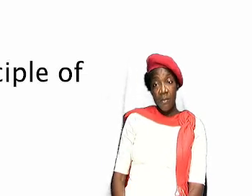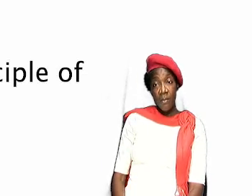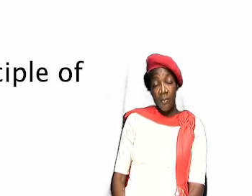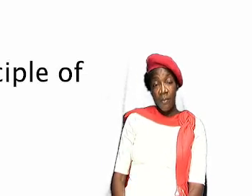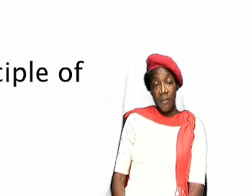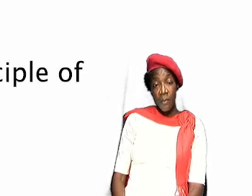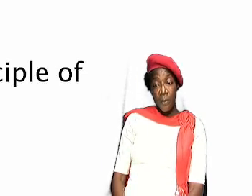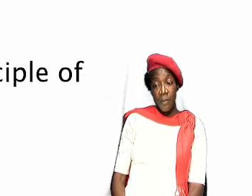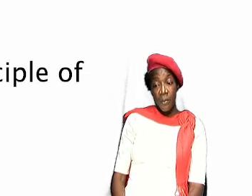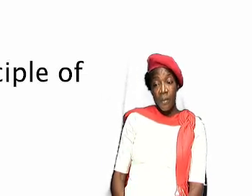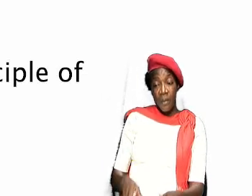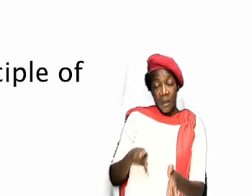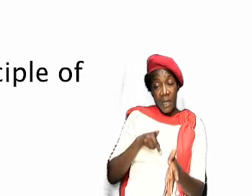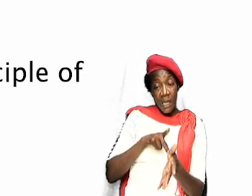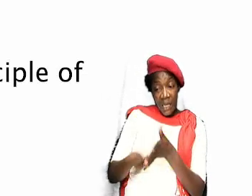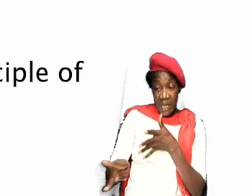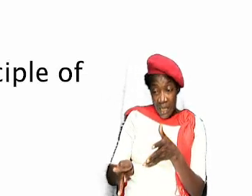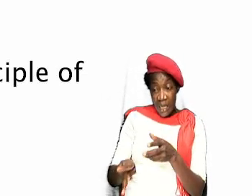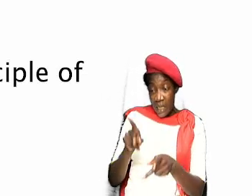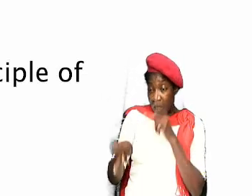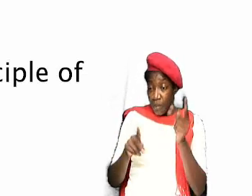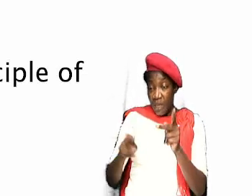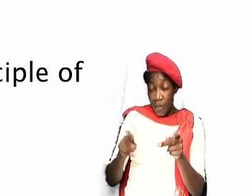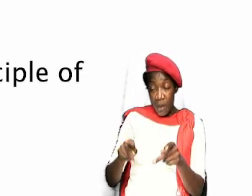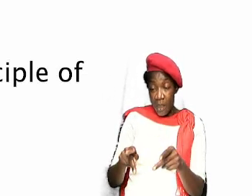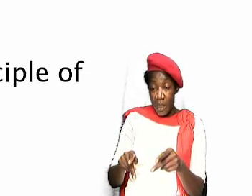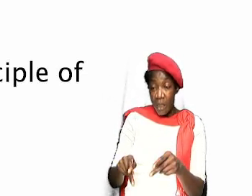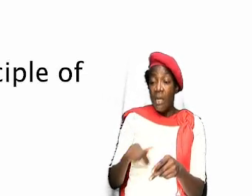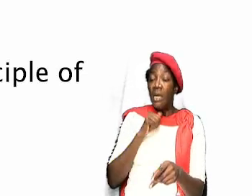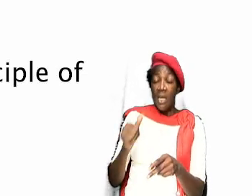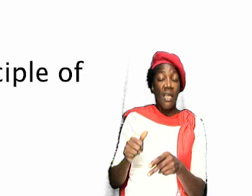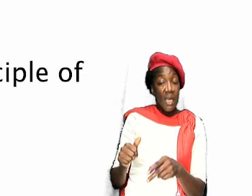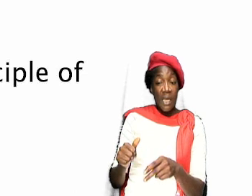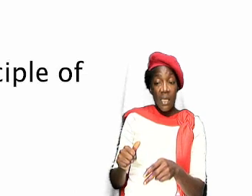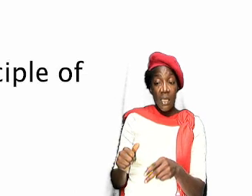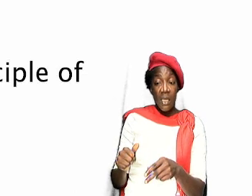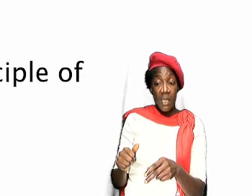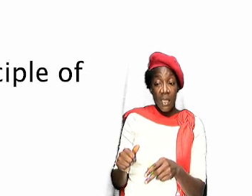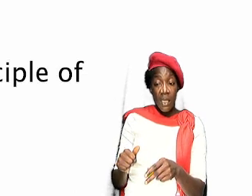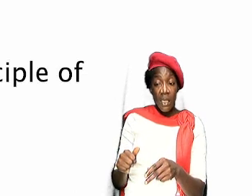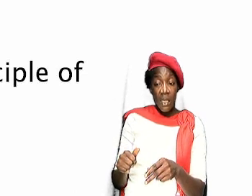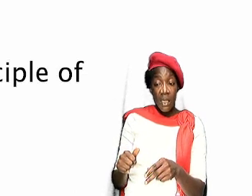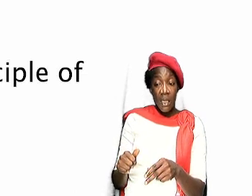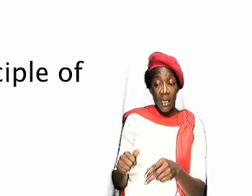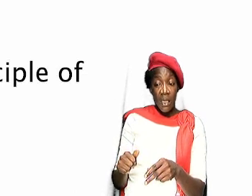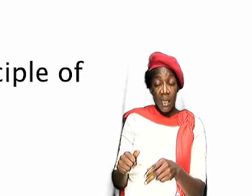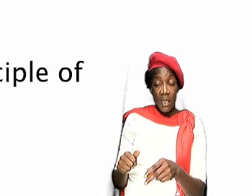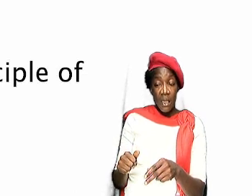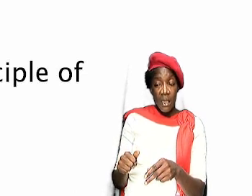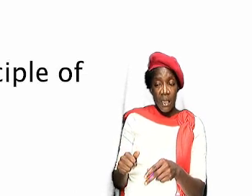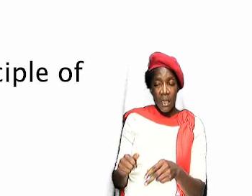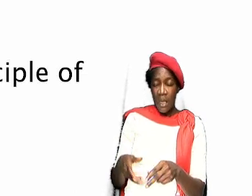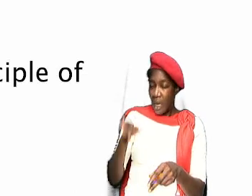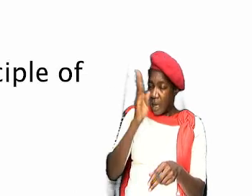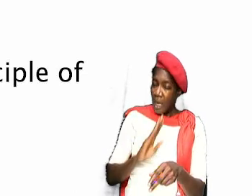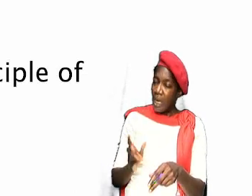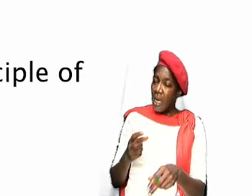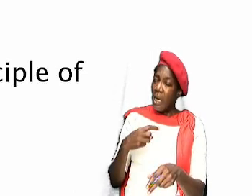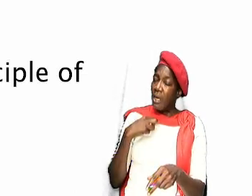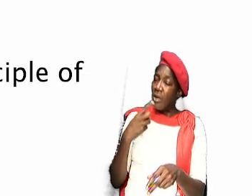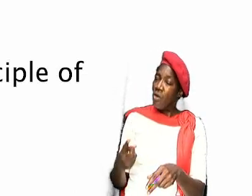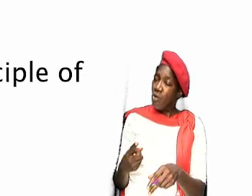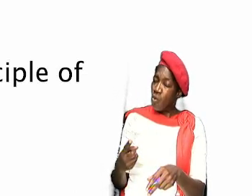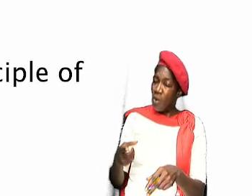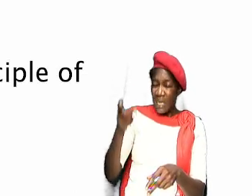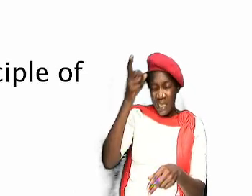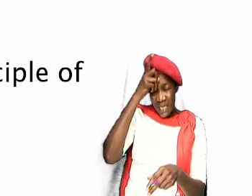Because they killed the Gibeonites when they shouldn't have. 2 Samuel 21, verse 1. And God told David that Israel